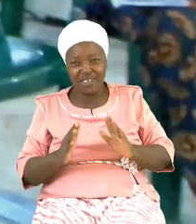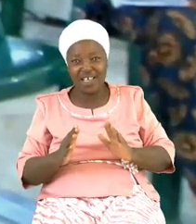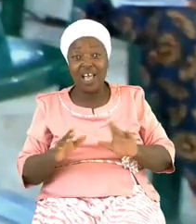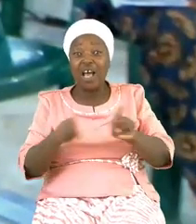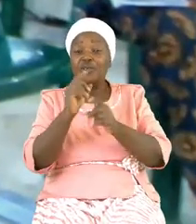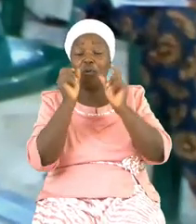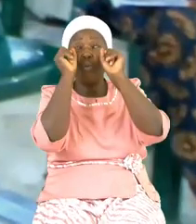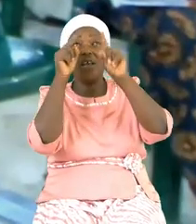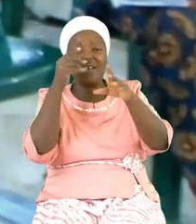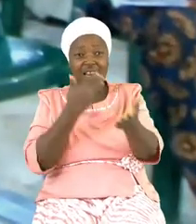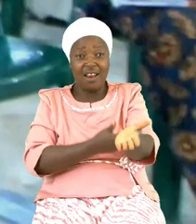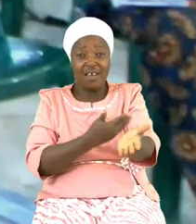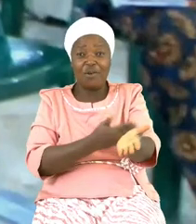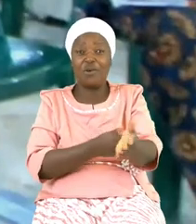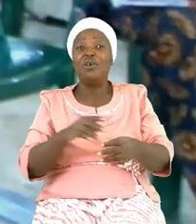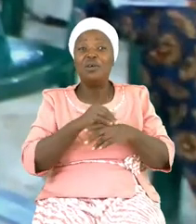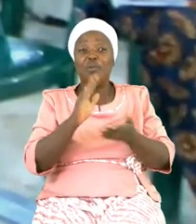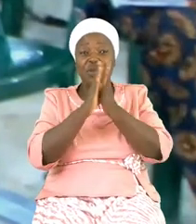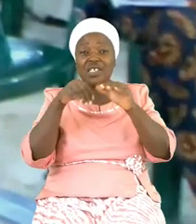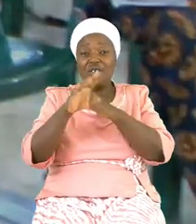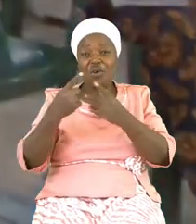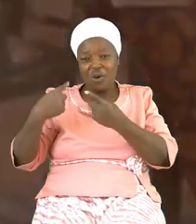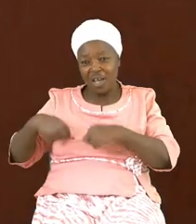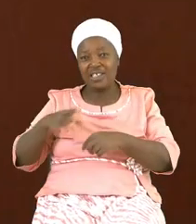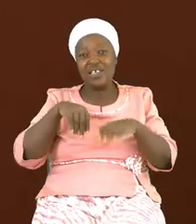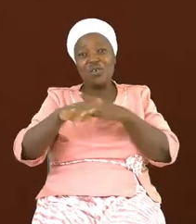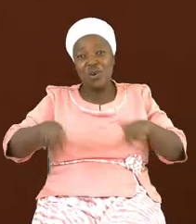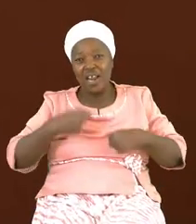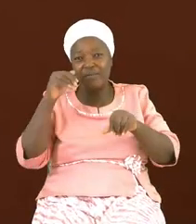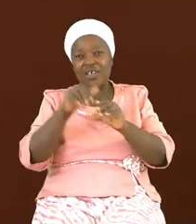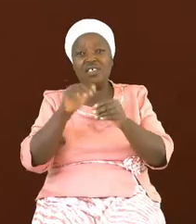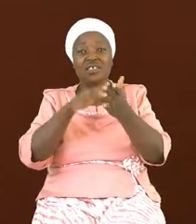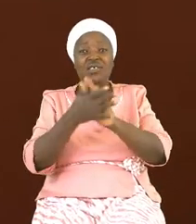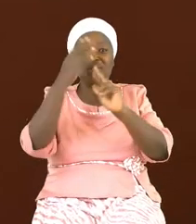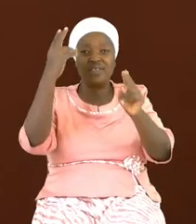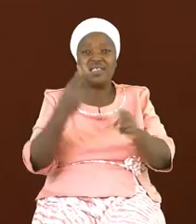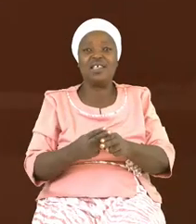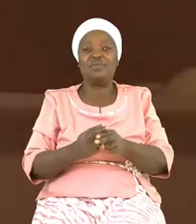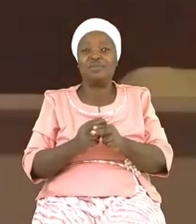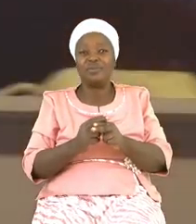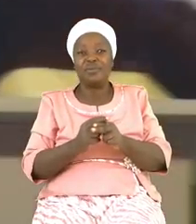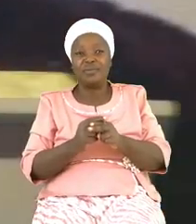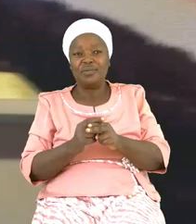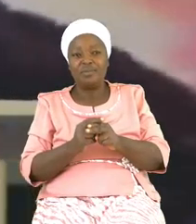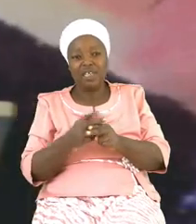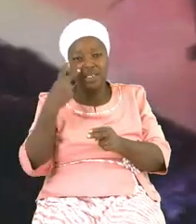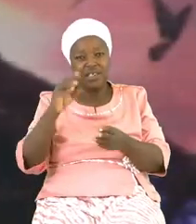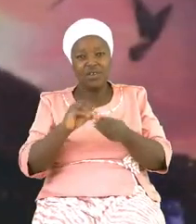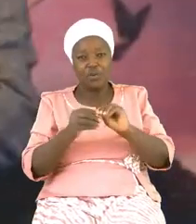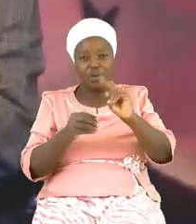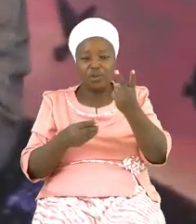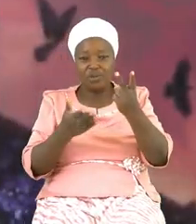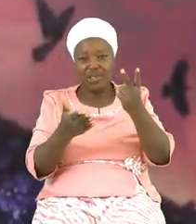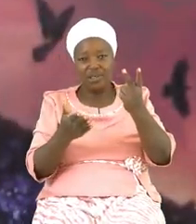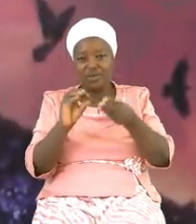morning, peace in your heart, in your life, in Jesus' name. Look at number two here. Number